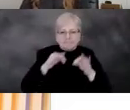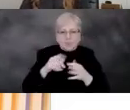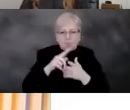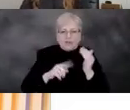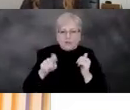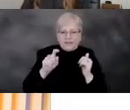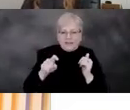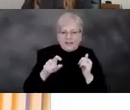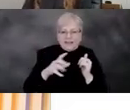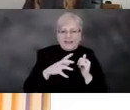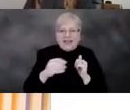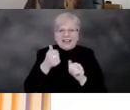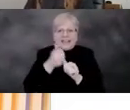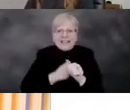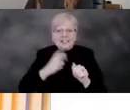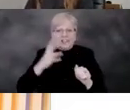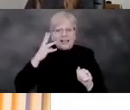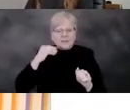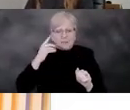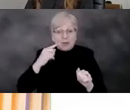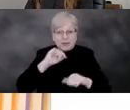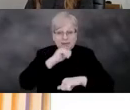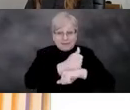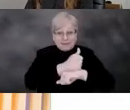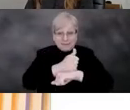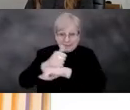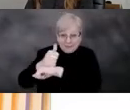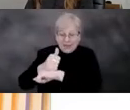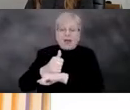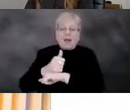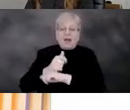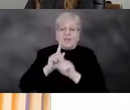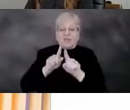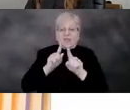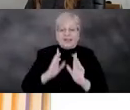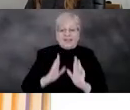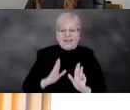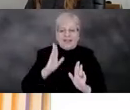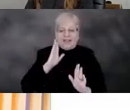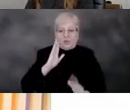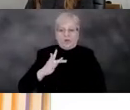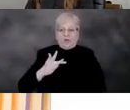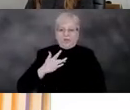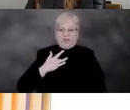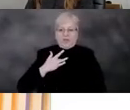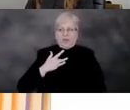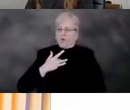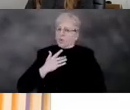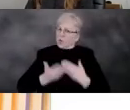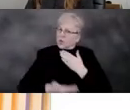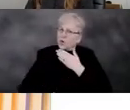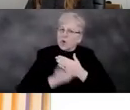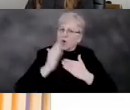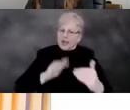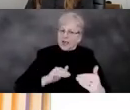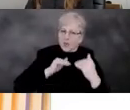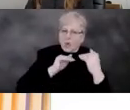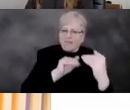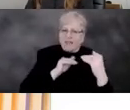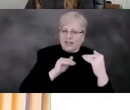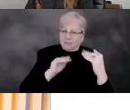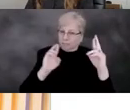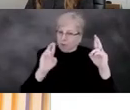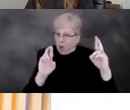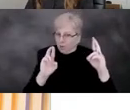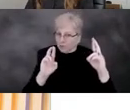experiences will be feeling something that is quite equivalent, we hope, and in certain respects,